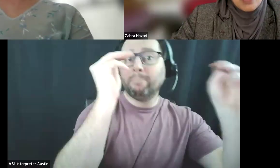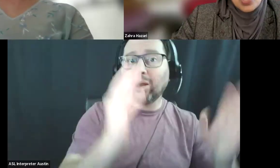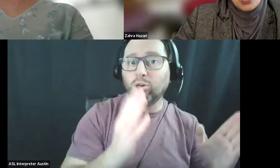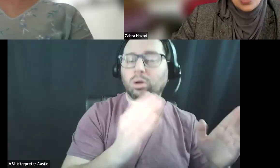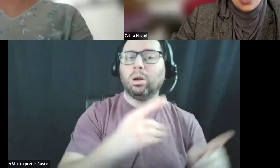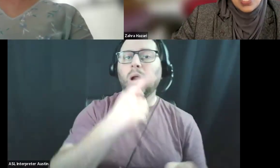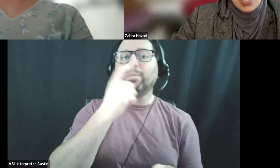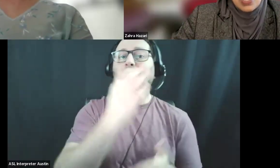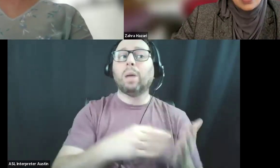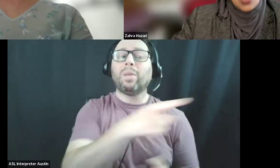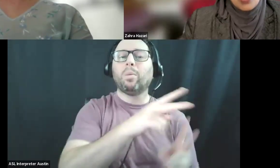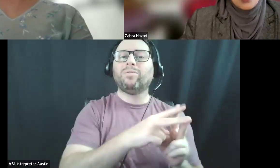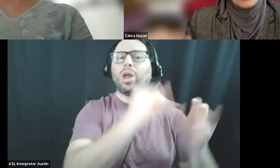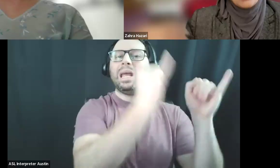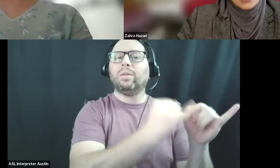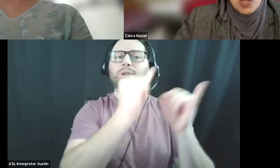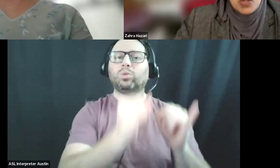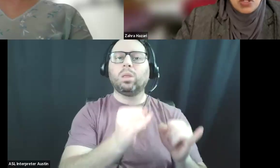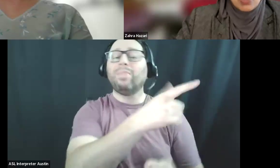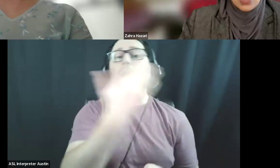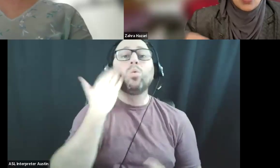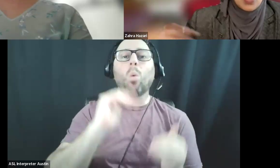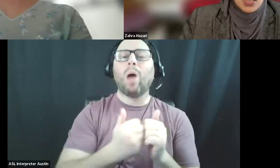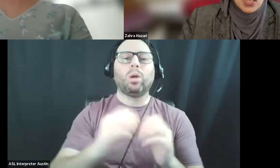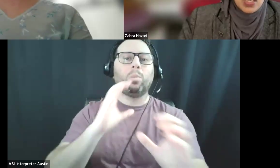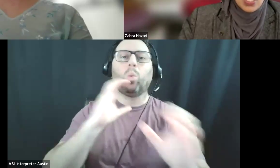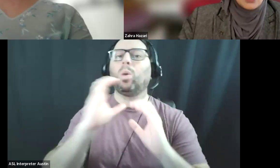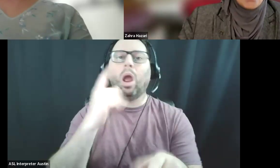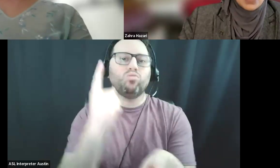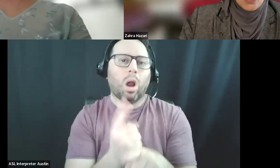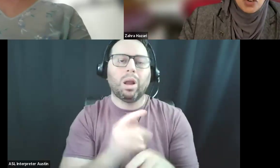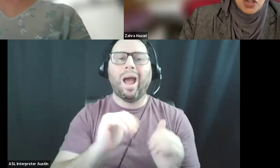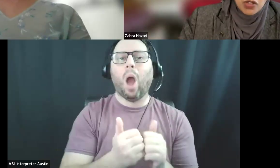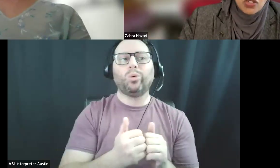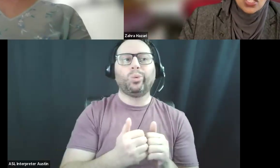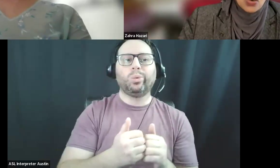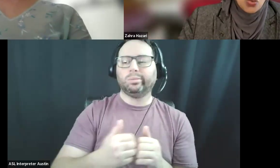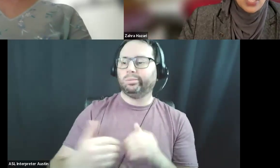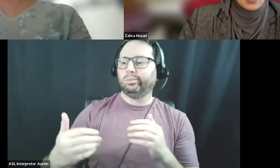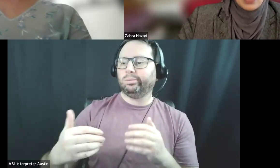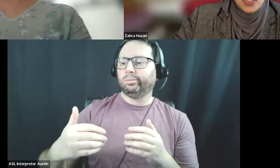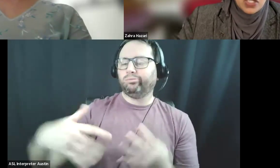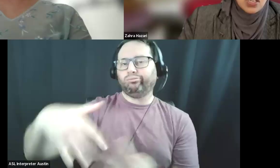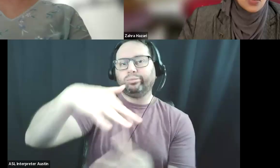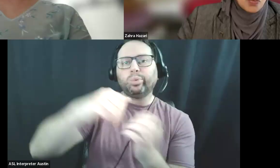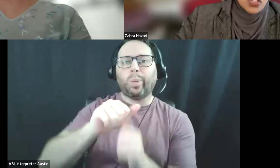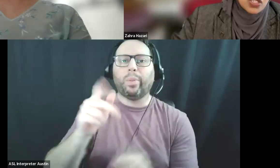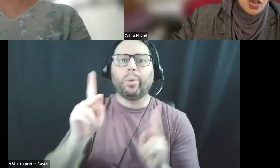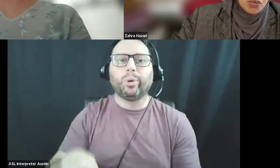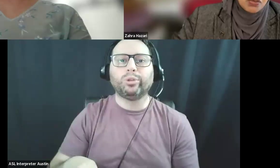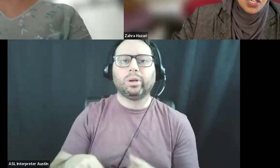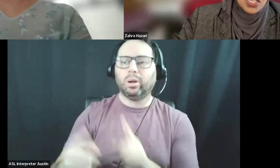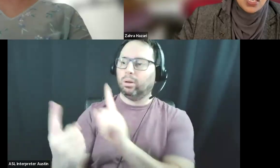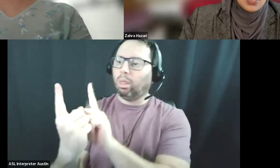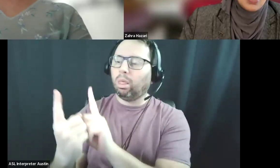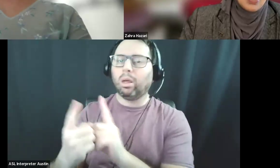so individualistic that they don't know how to be communal. They don't know how to be there for others in a way that lifts the other person